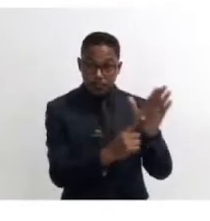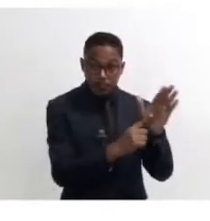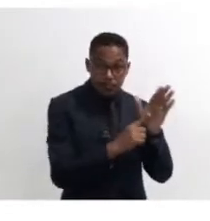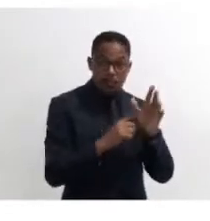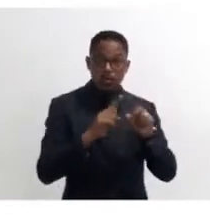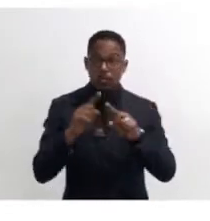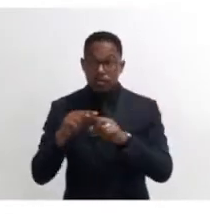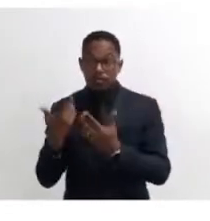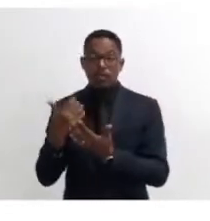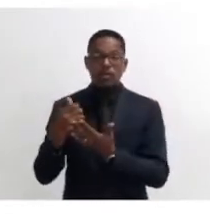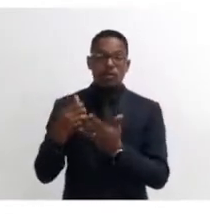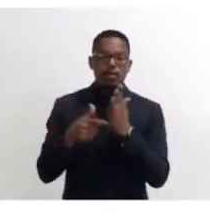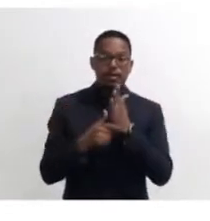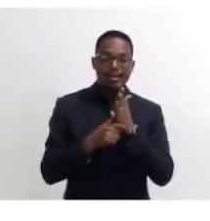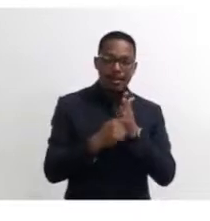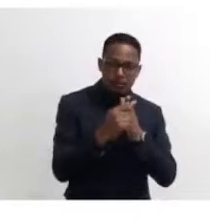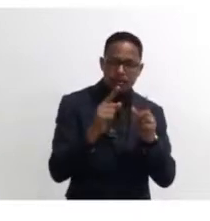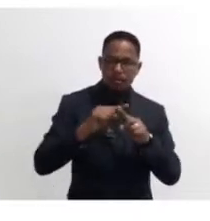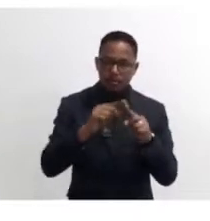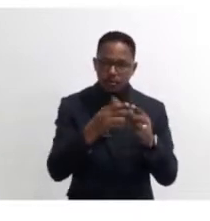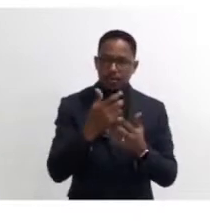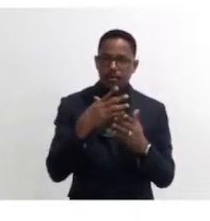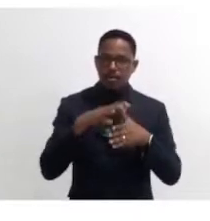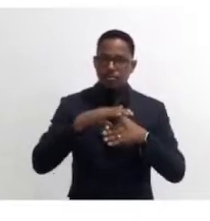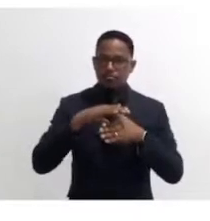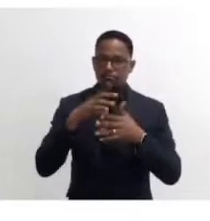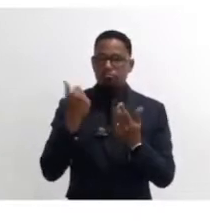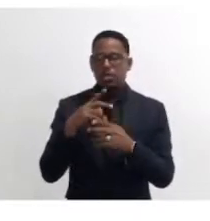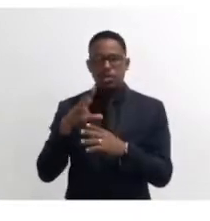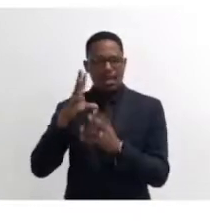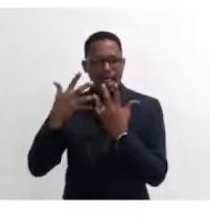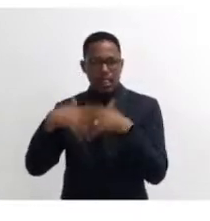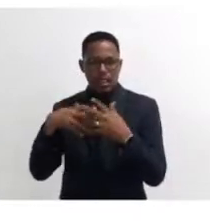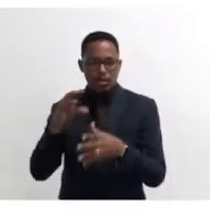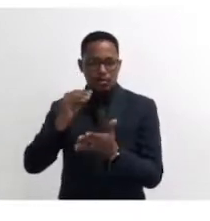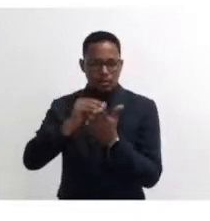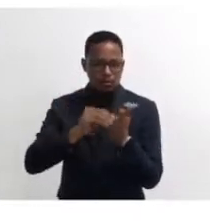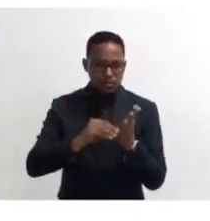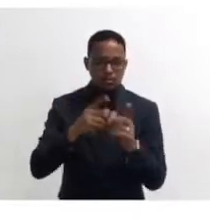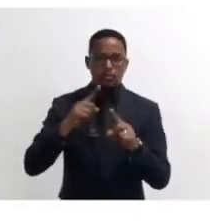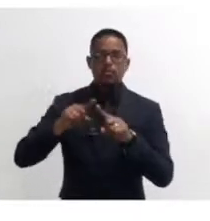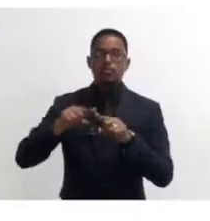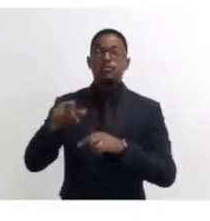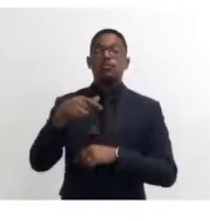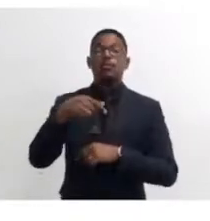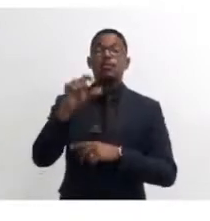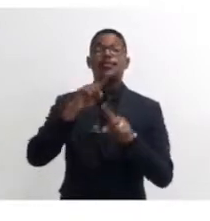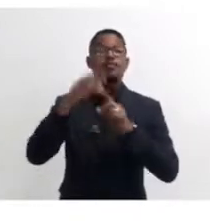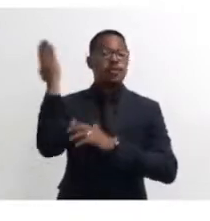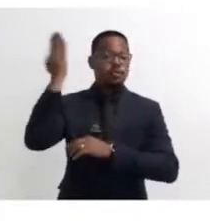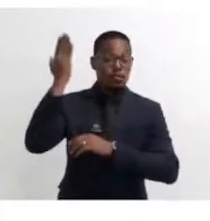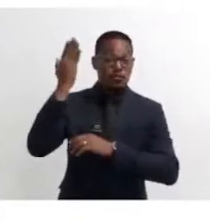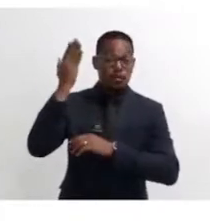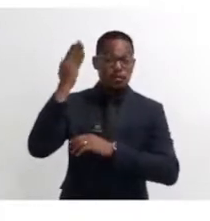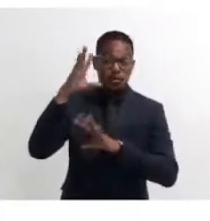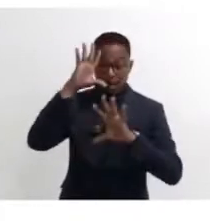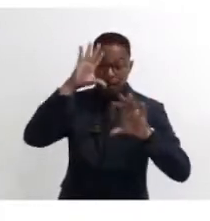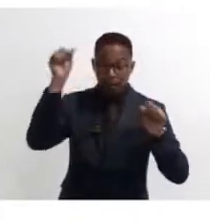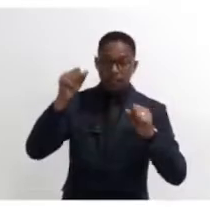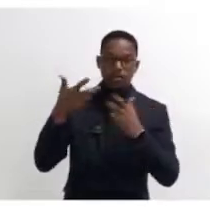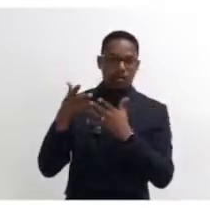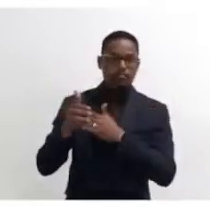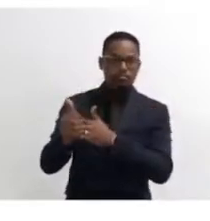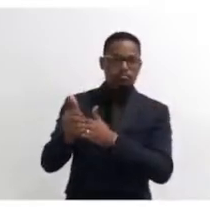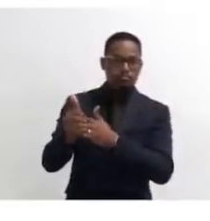revistas de la industria. Ha participado como presidente de sesión en múltiples conferencias. Y esto es un